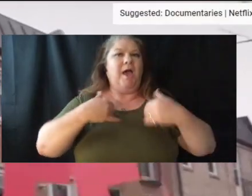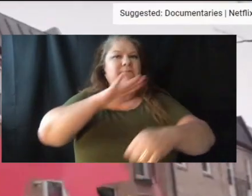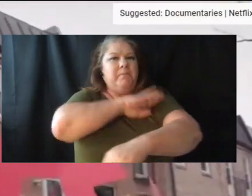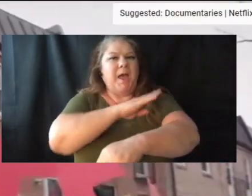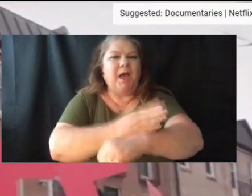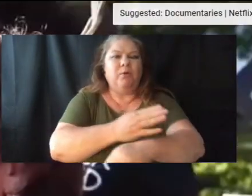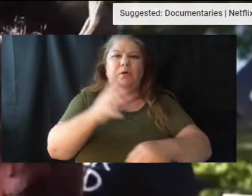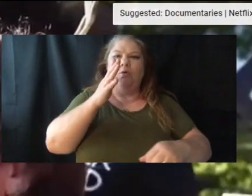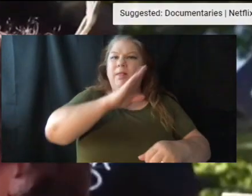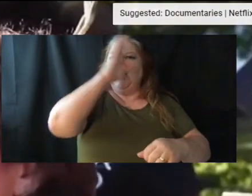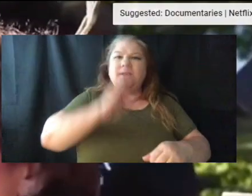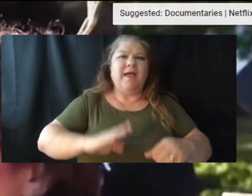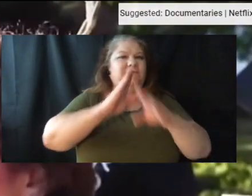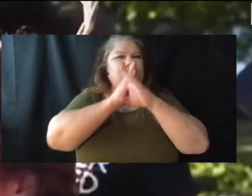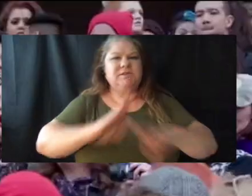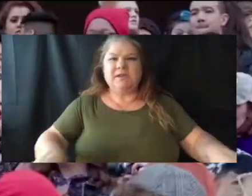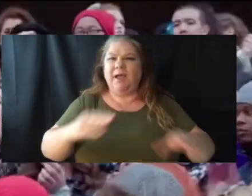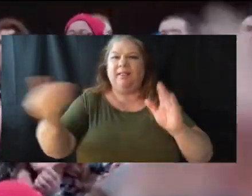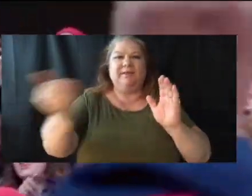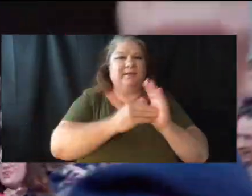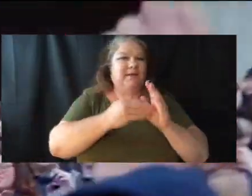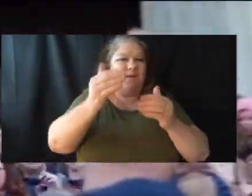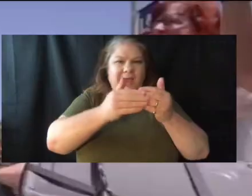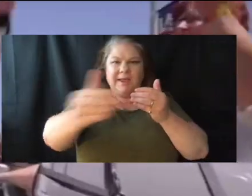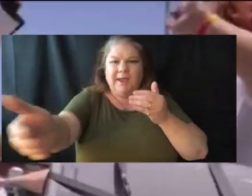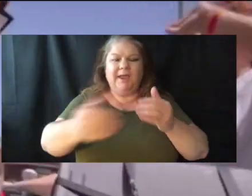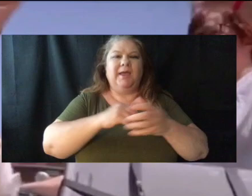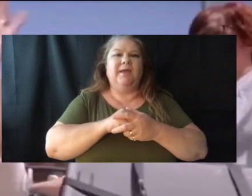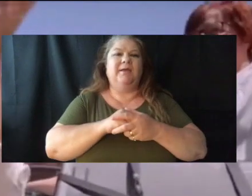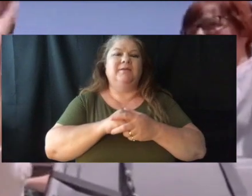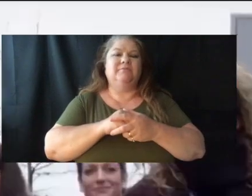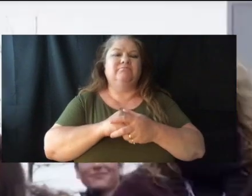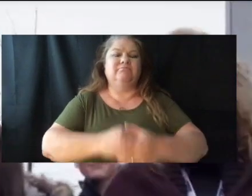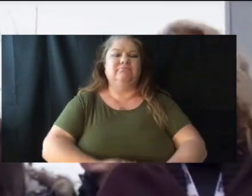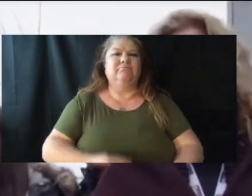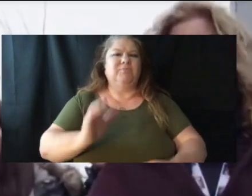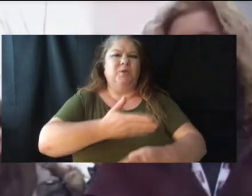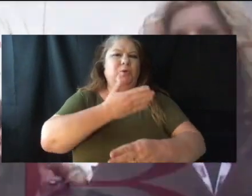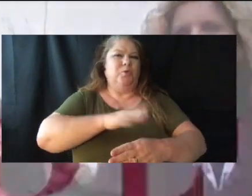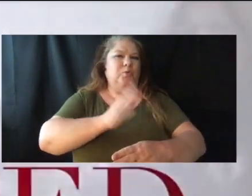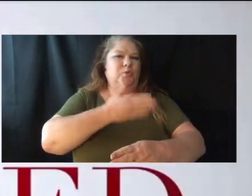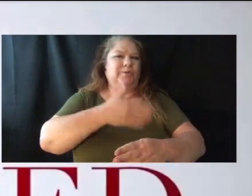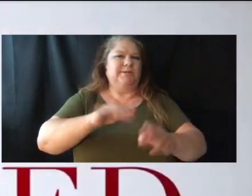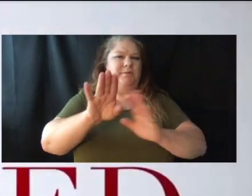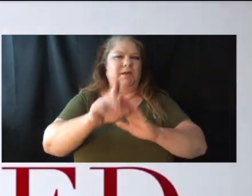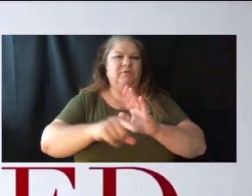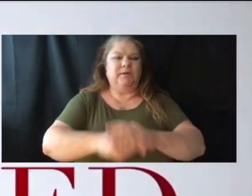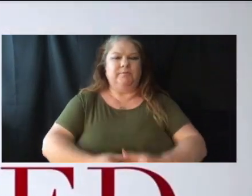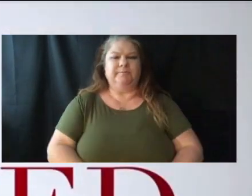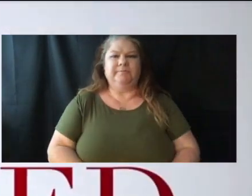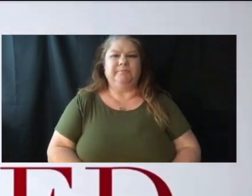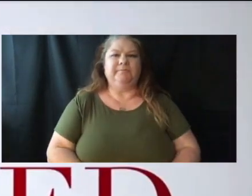will never be silent again. This is